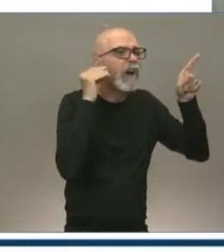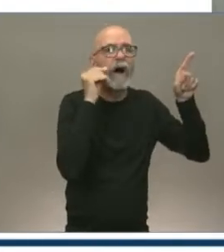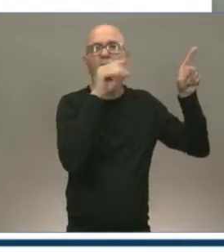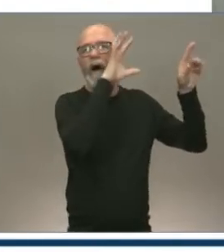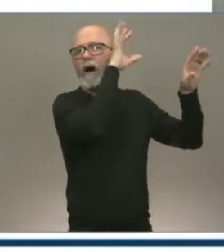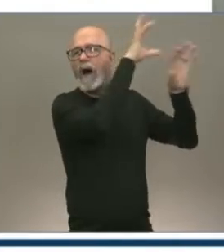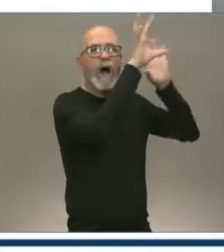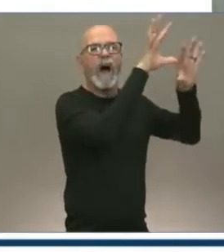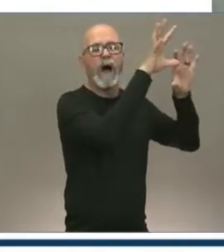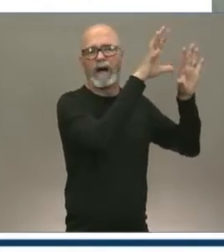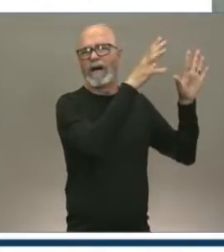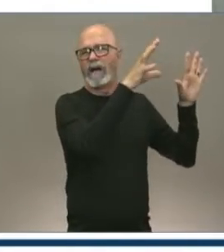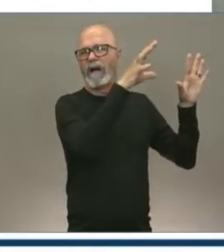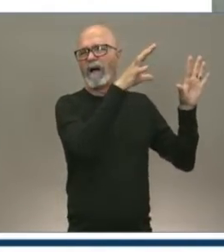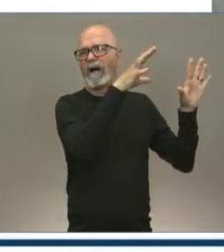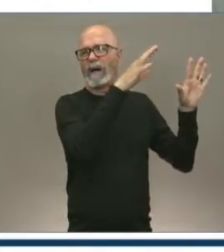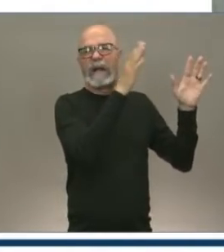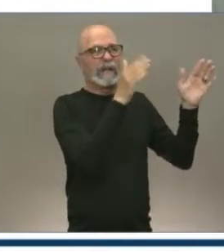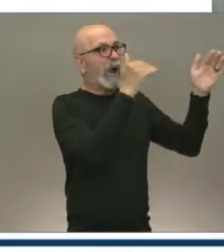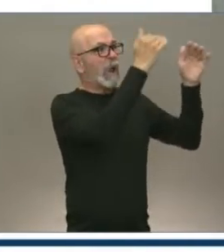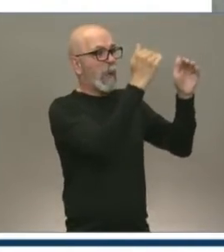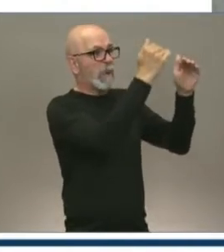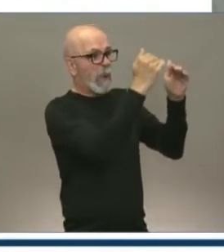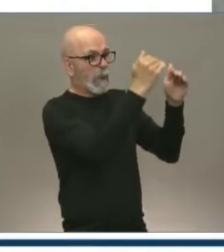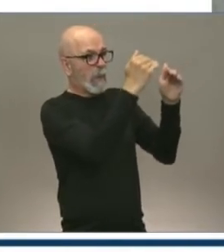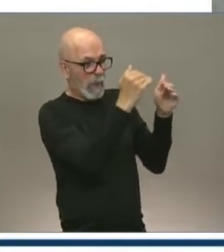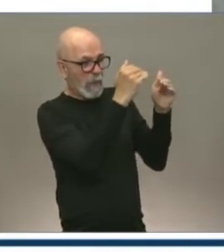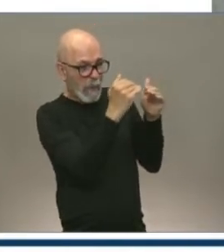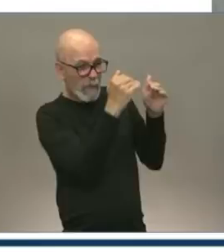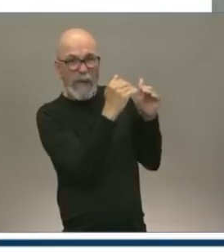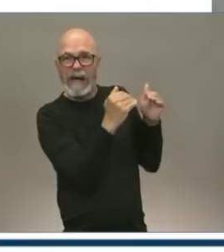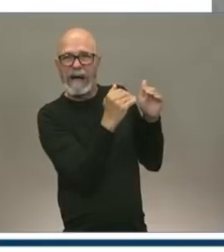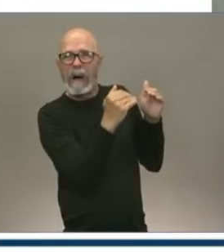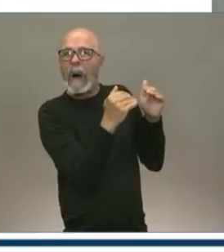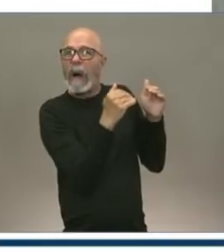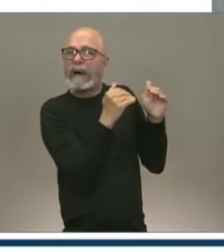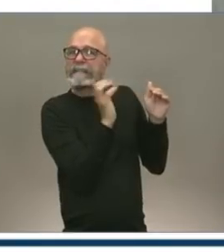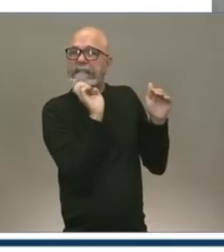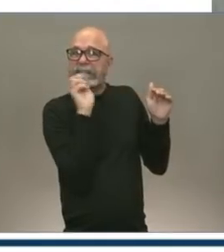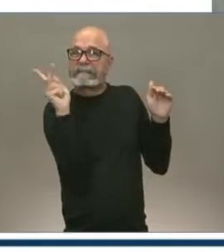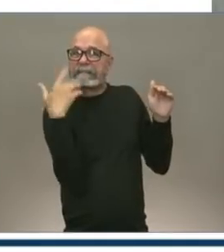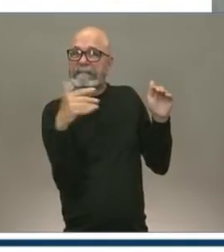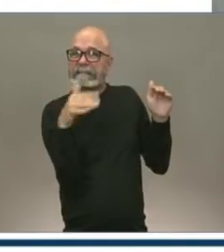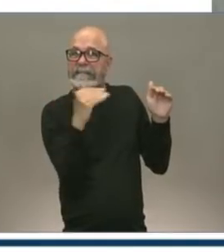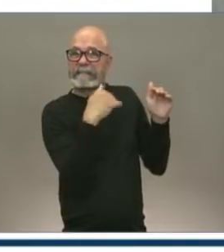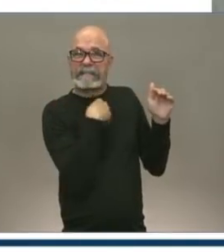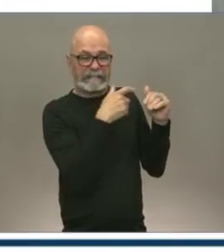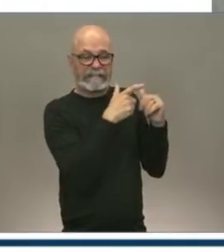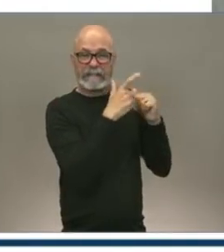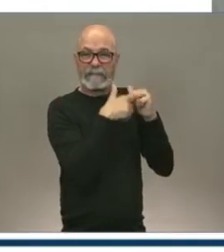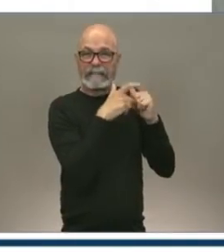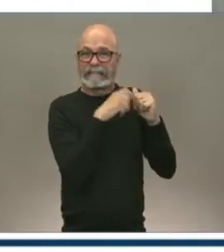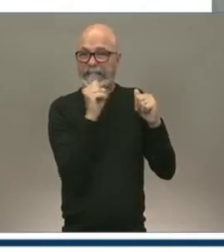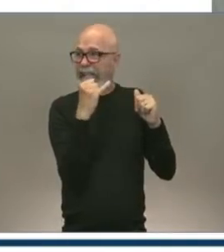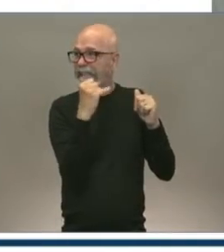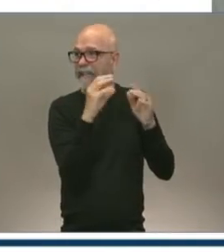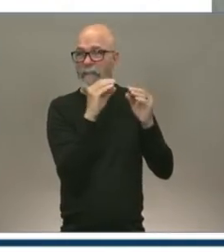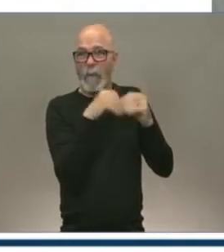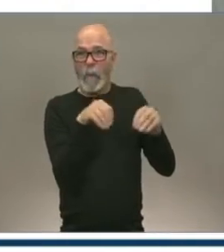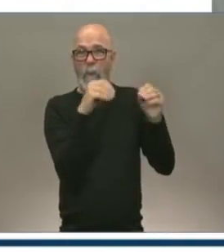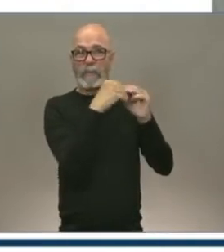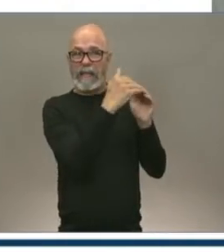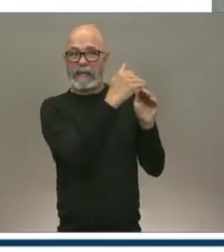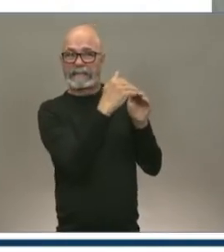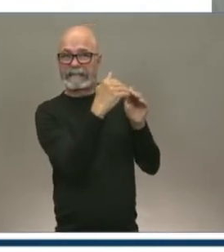where we see some traffic coming into our province on a regular basis from either Moncton or St. John, that we would act